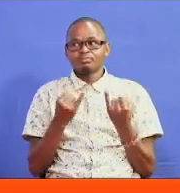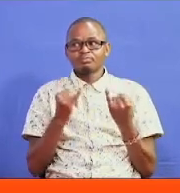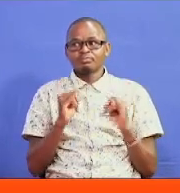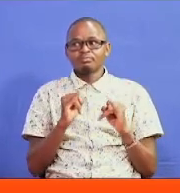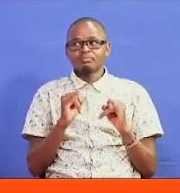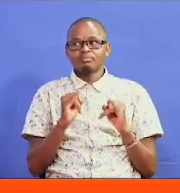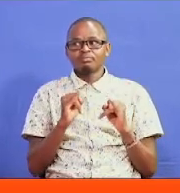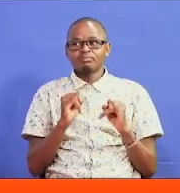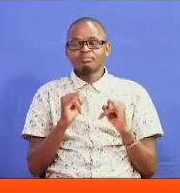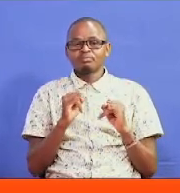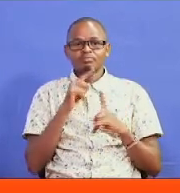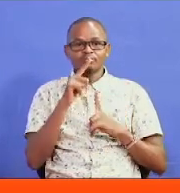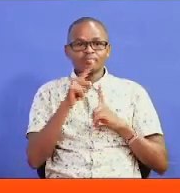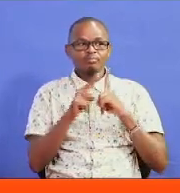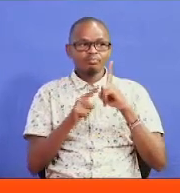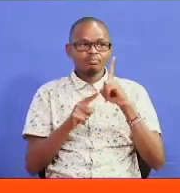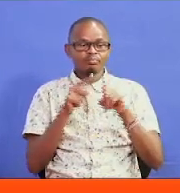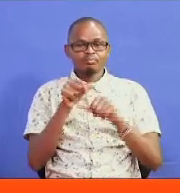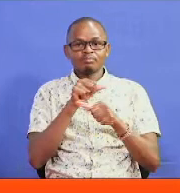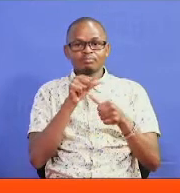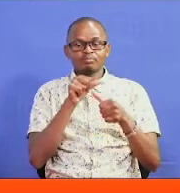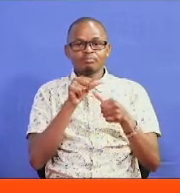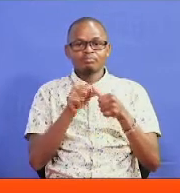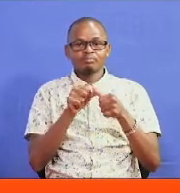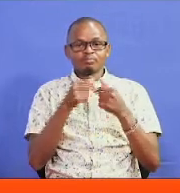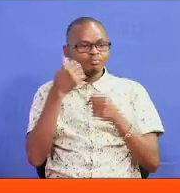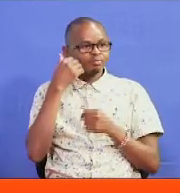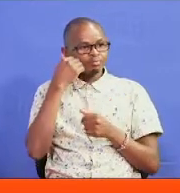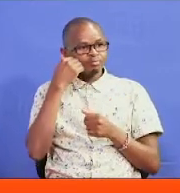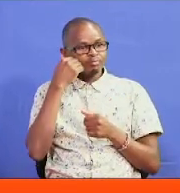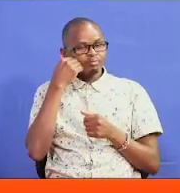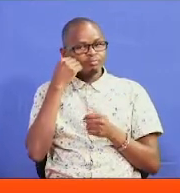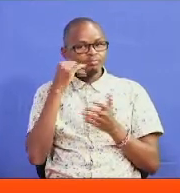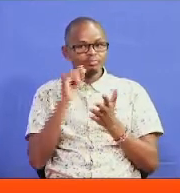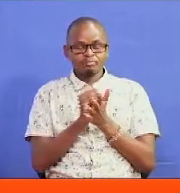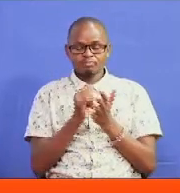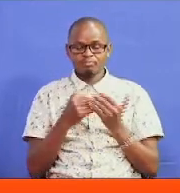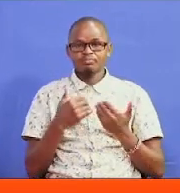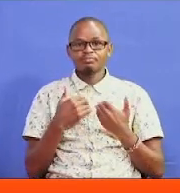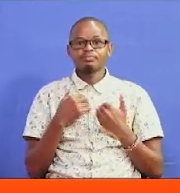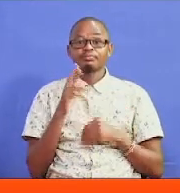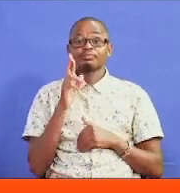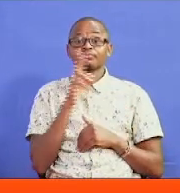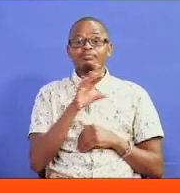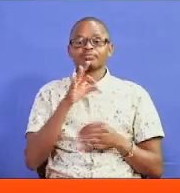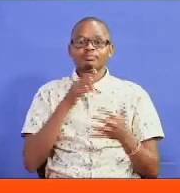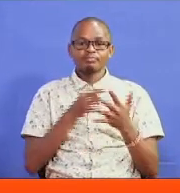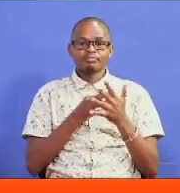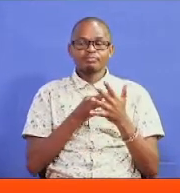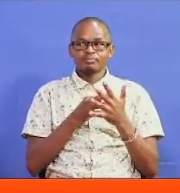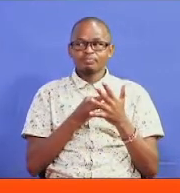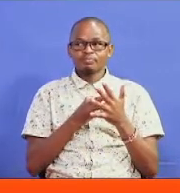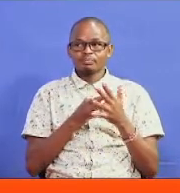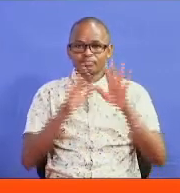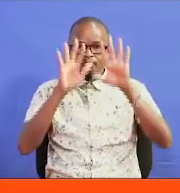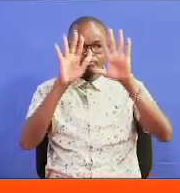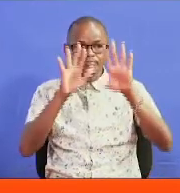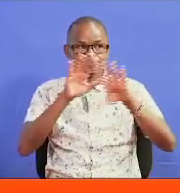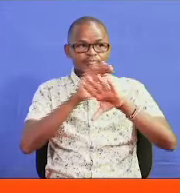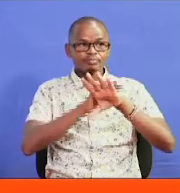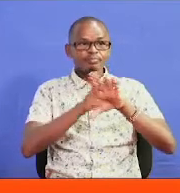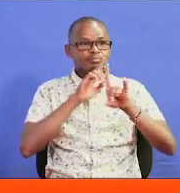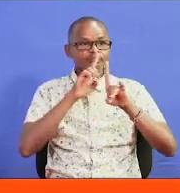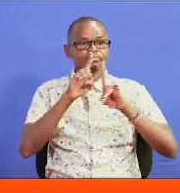of course, now because we are talking about diseases, and these are diseases, of course, that having risk factors, it will also be important that we get to